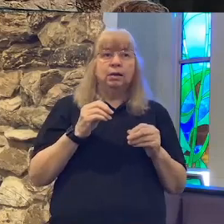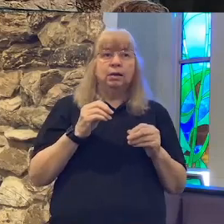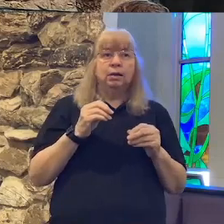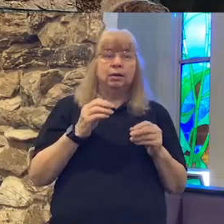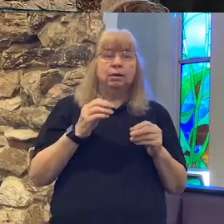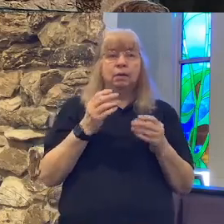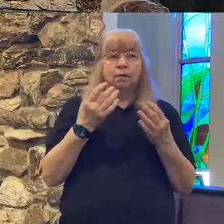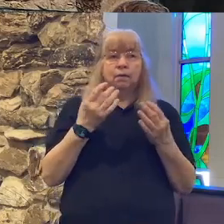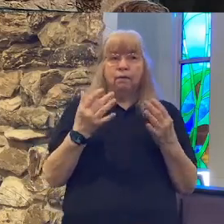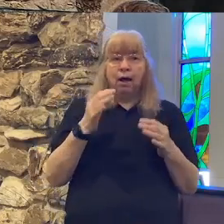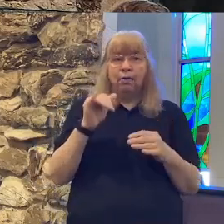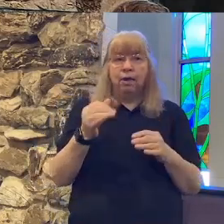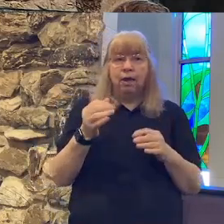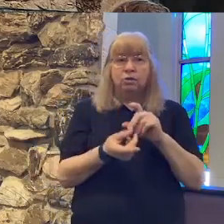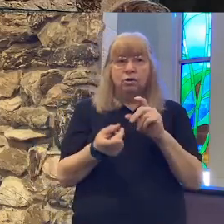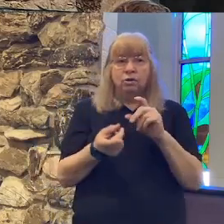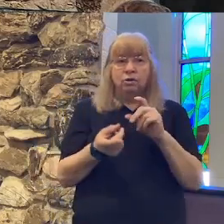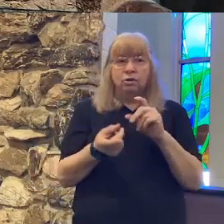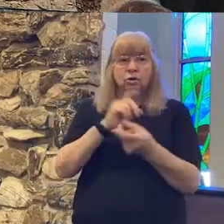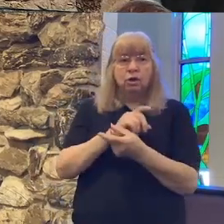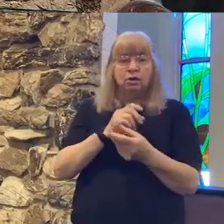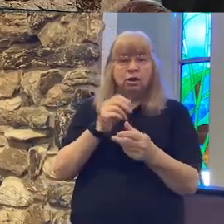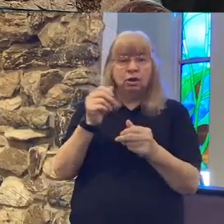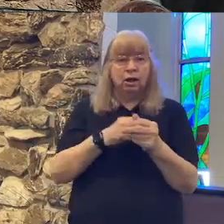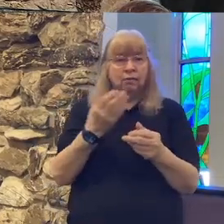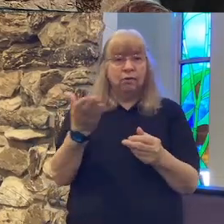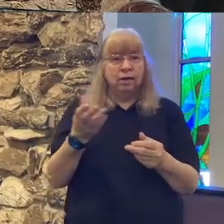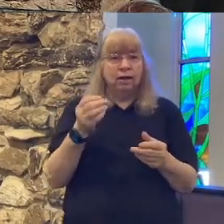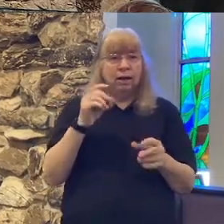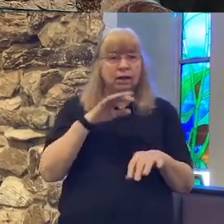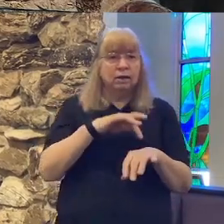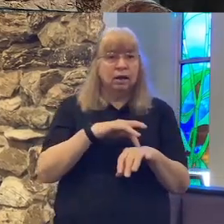that changes everything it touches.